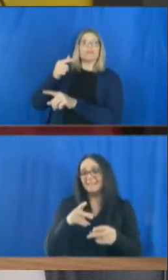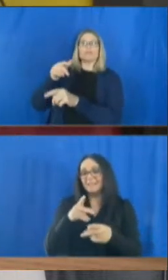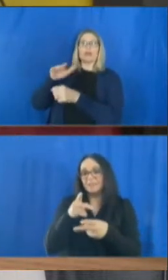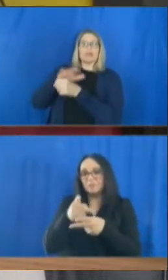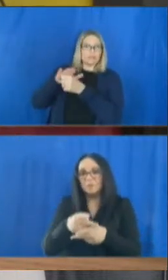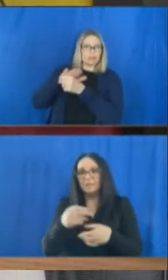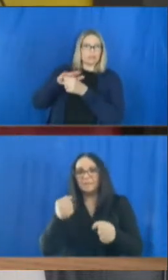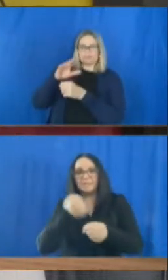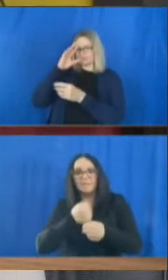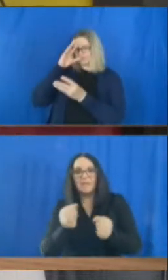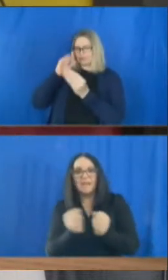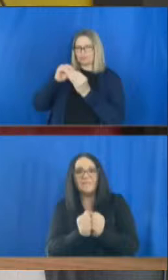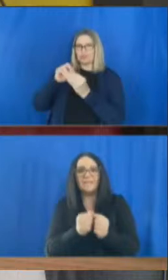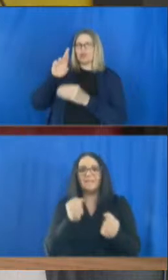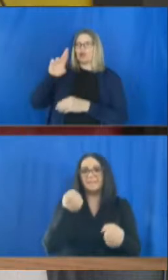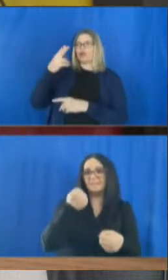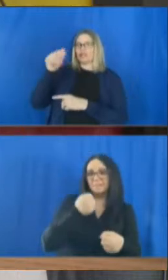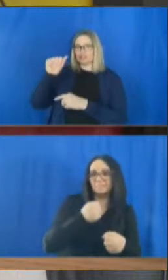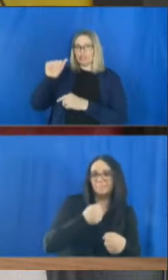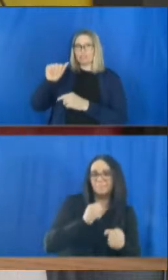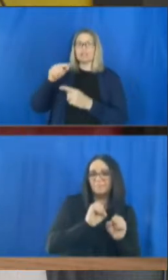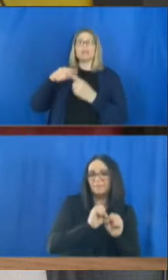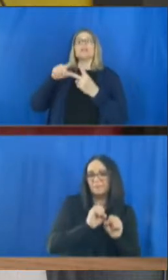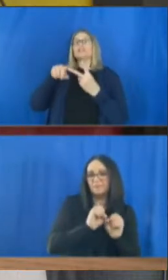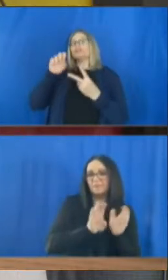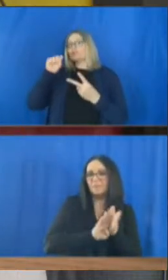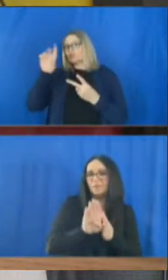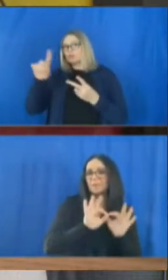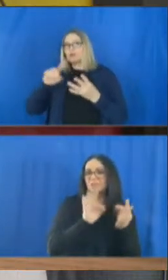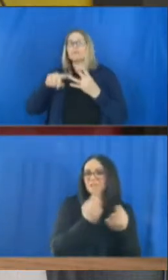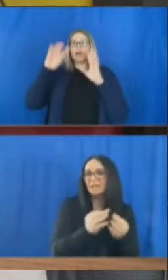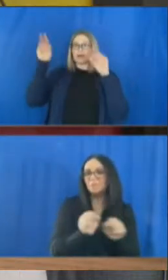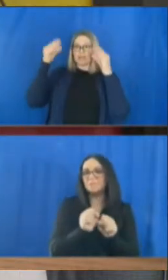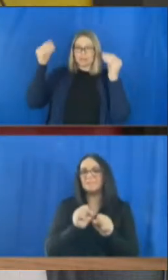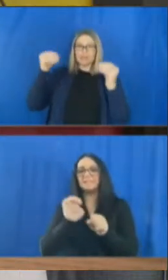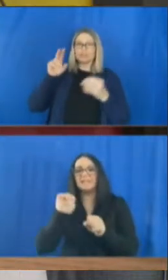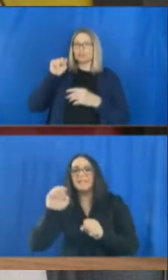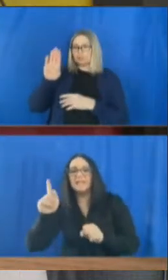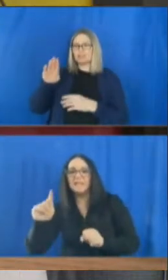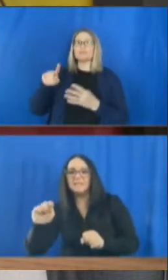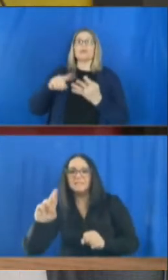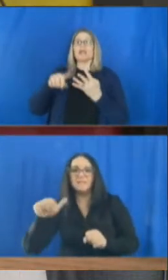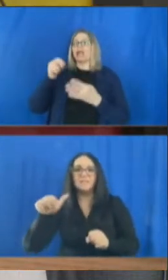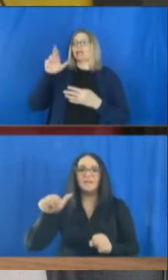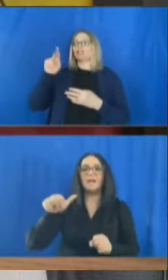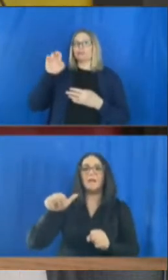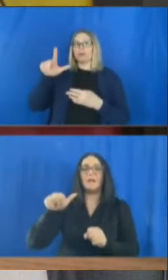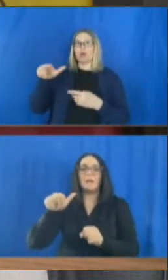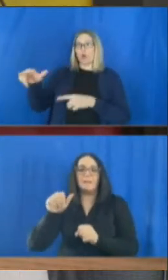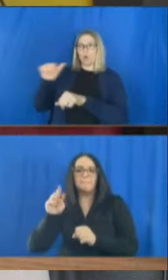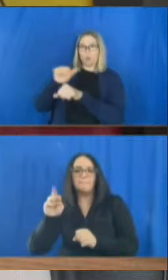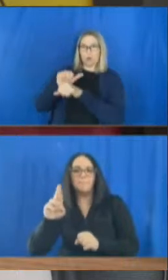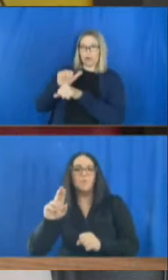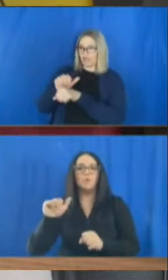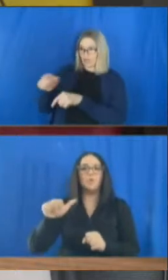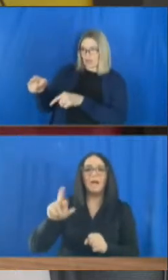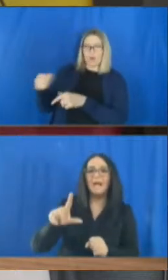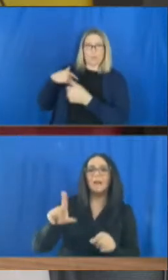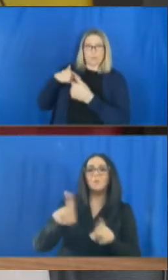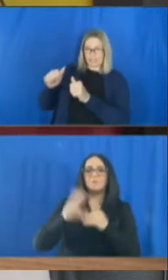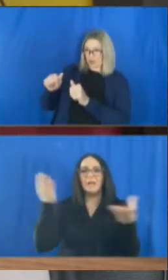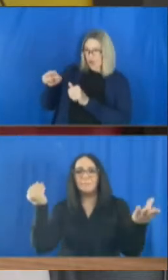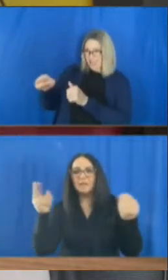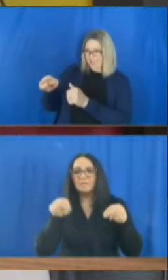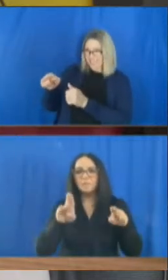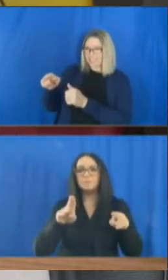in terms of redeploying resources, et cetera. It's given us time to get more people vaccinated and boosted, which is really important. When people talk